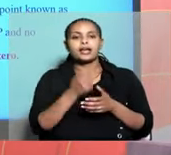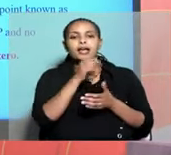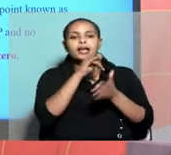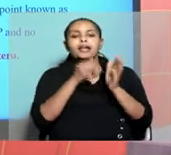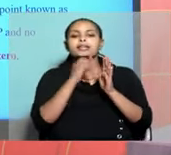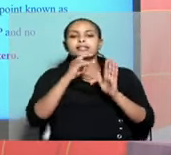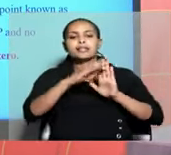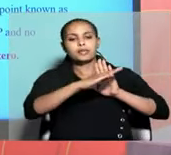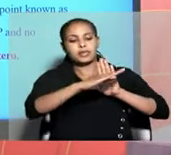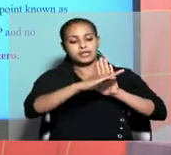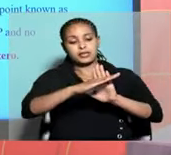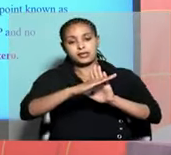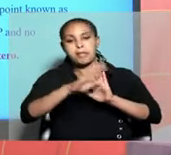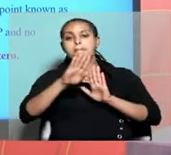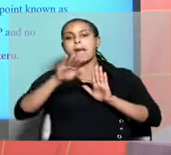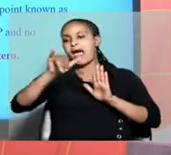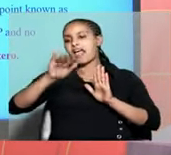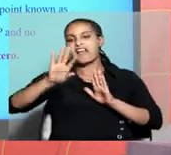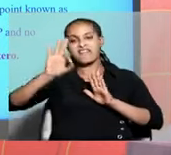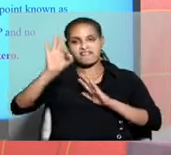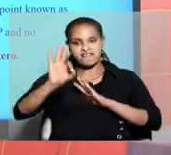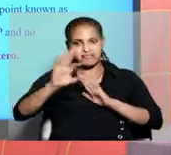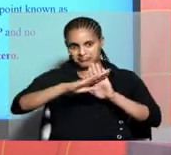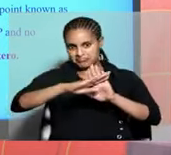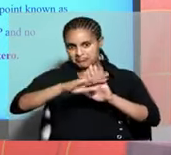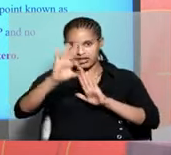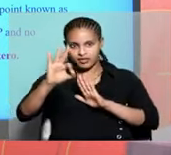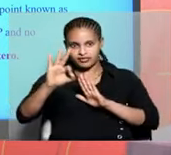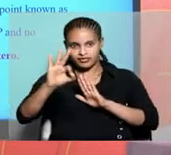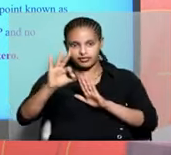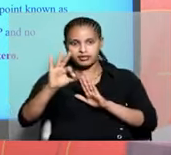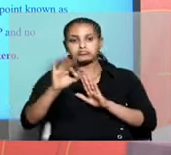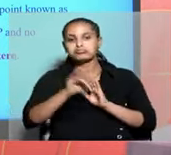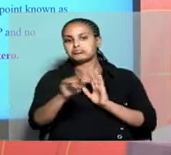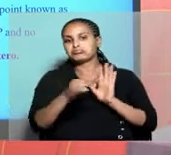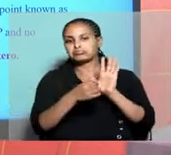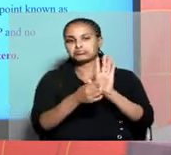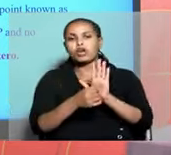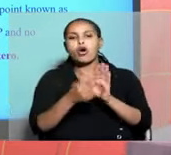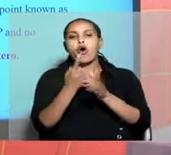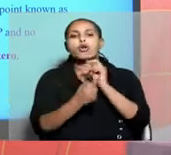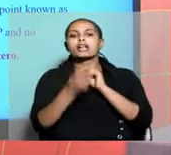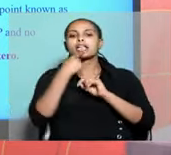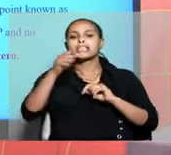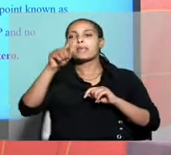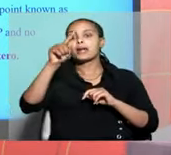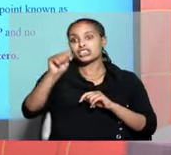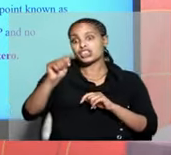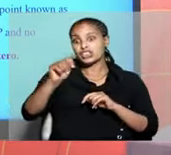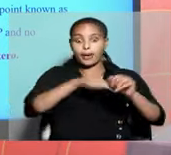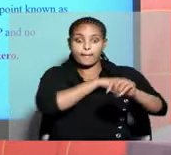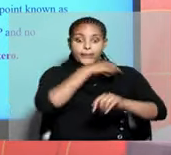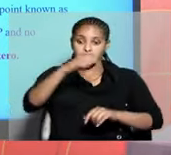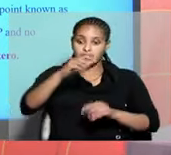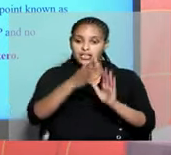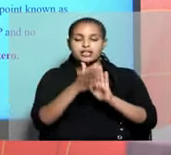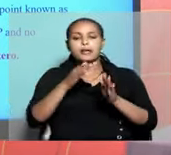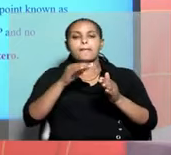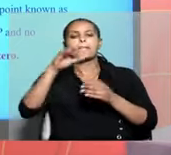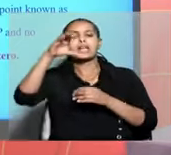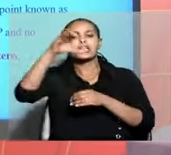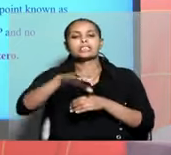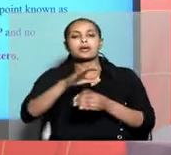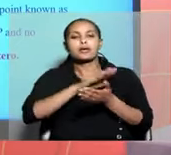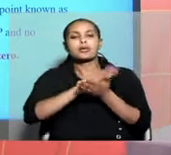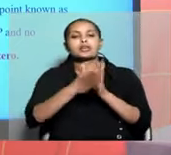It is represented by F. Since only temperature and pressure are required to describe a pure